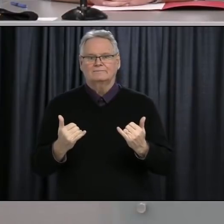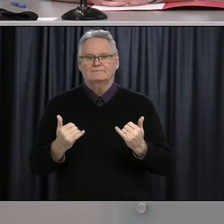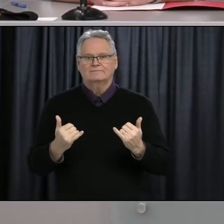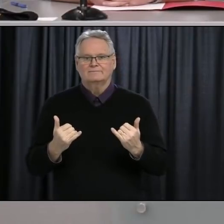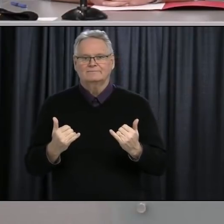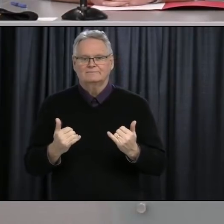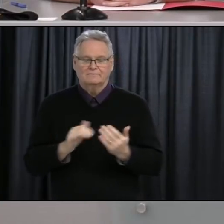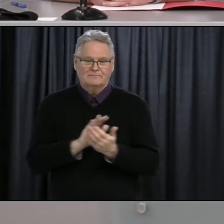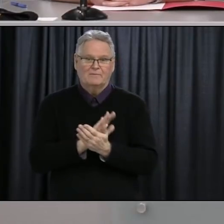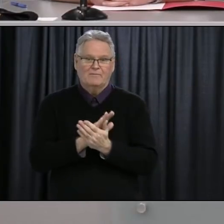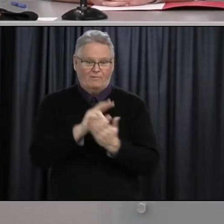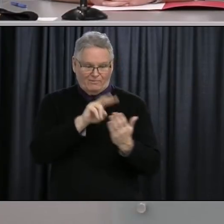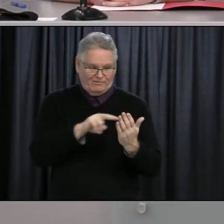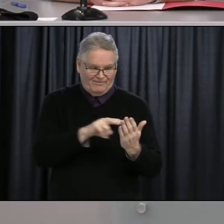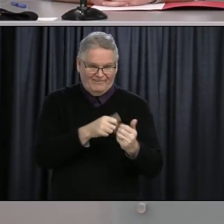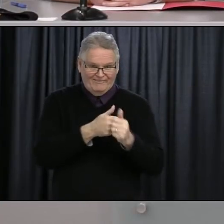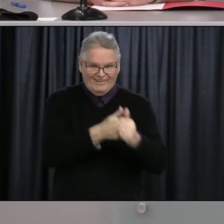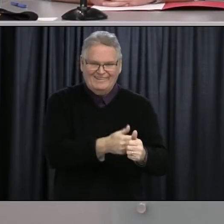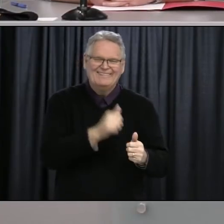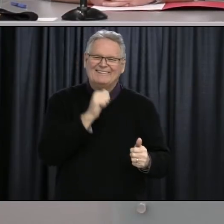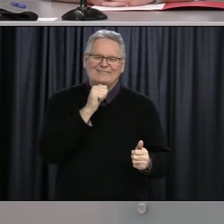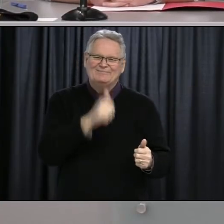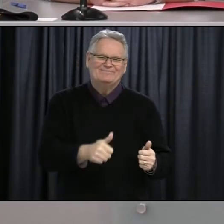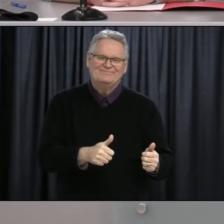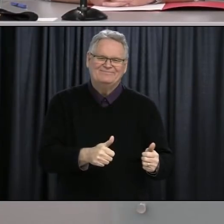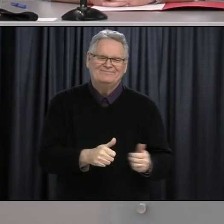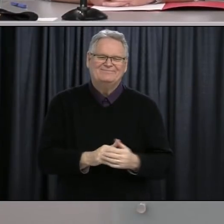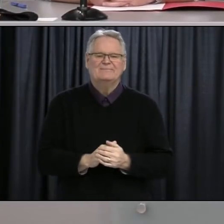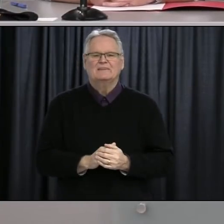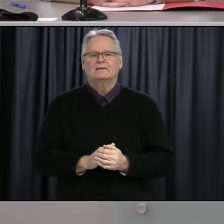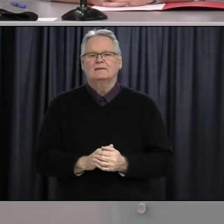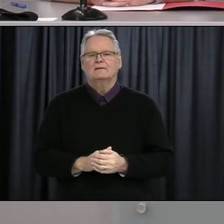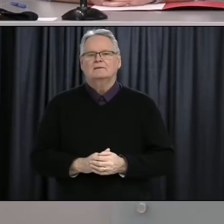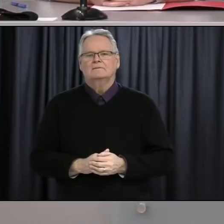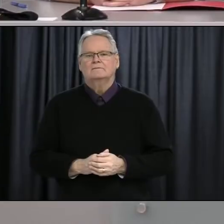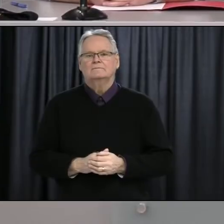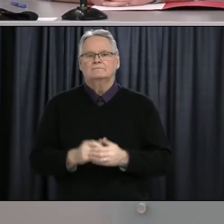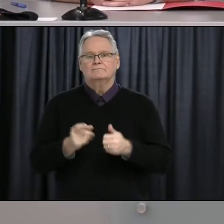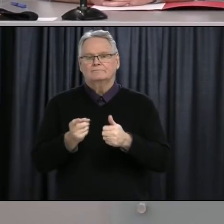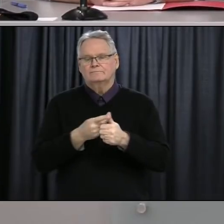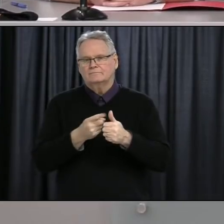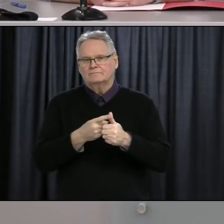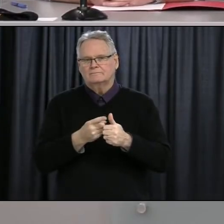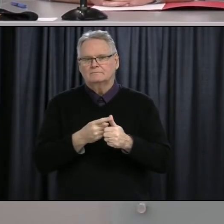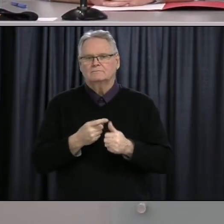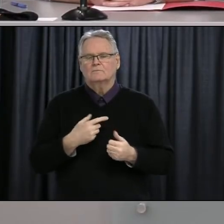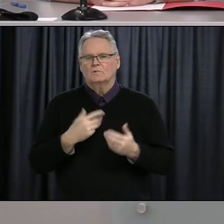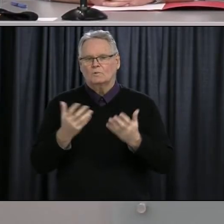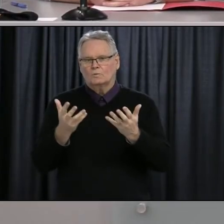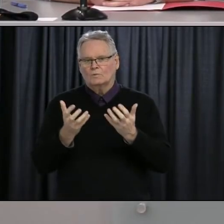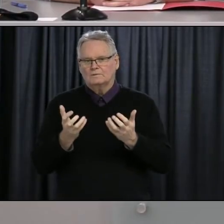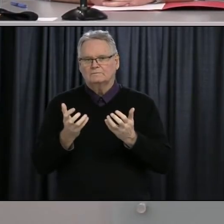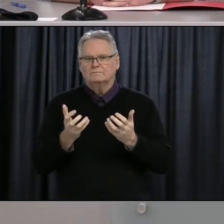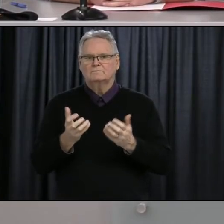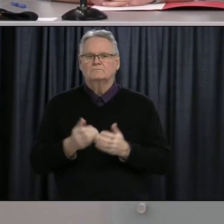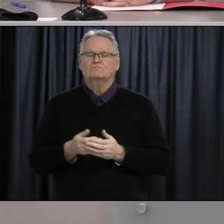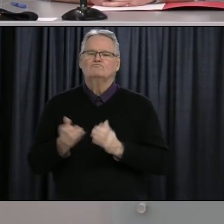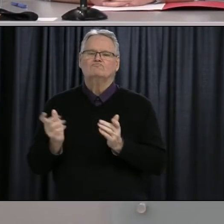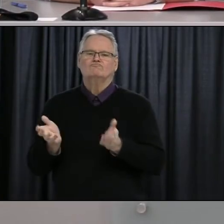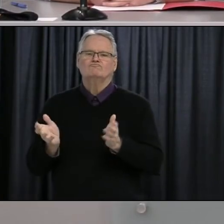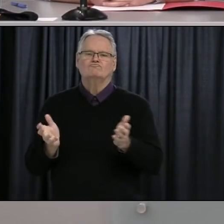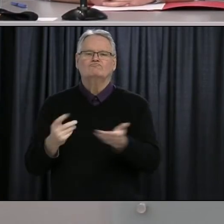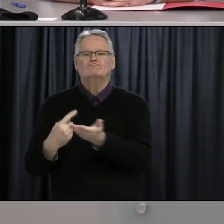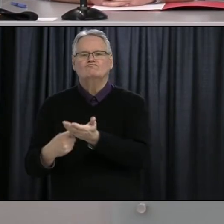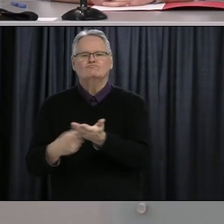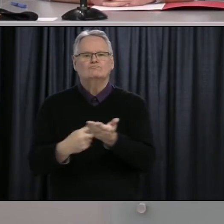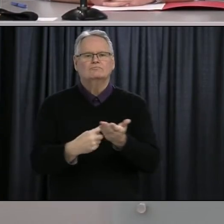To my communications director, I'm sure, but I want to speak to each and every Newfoundlander and Labradorian who's